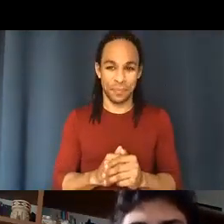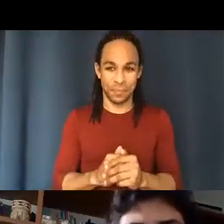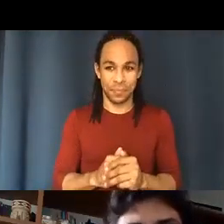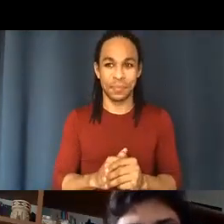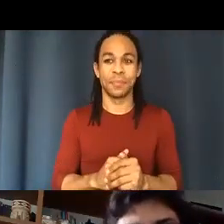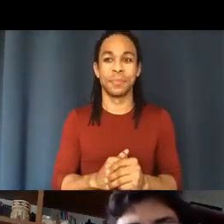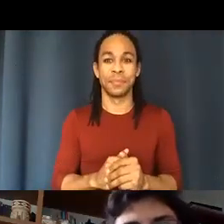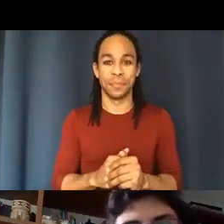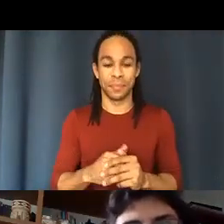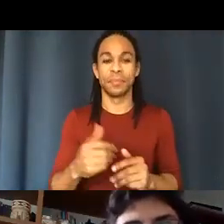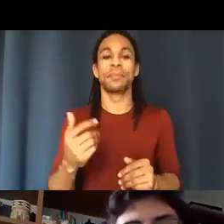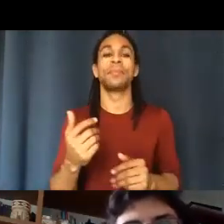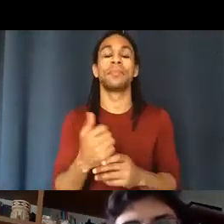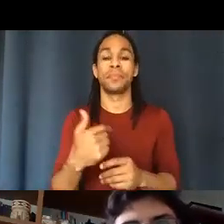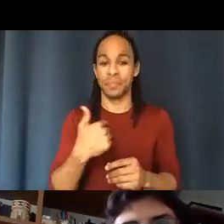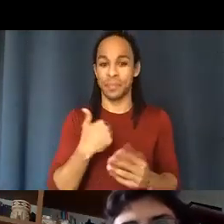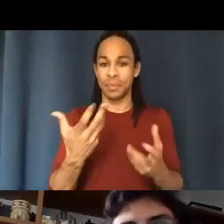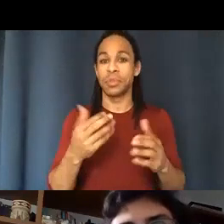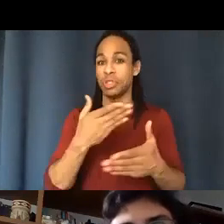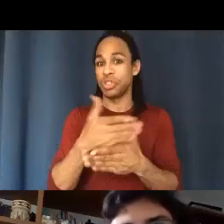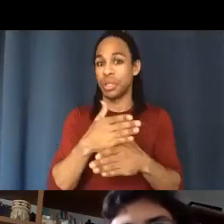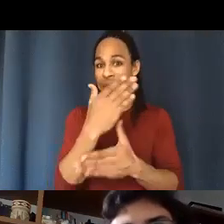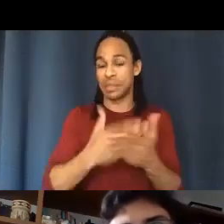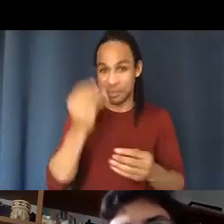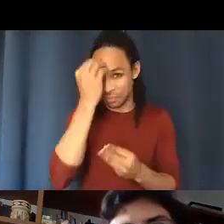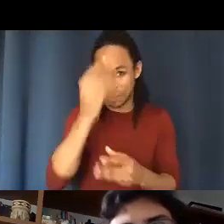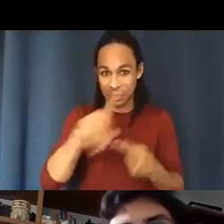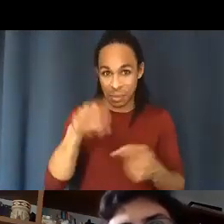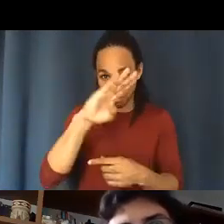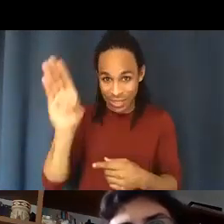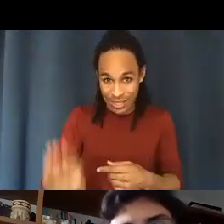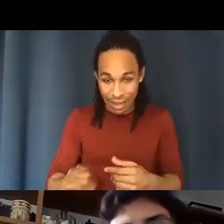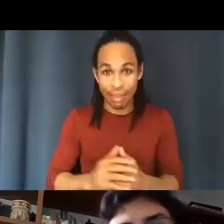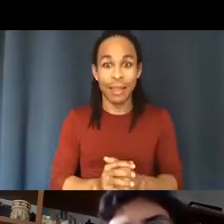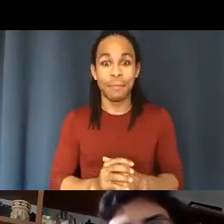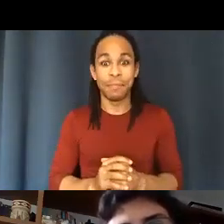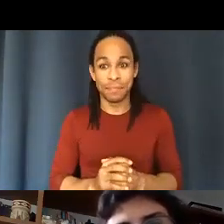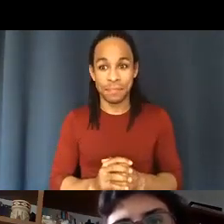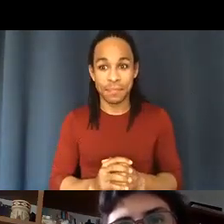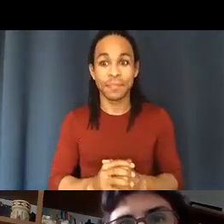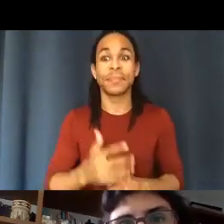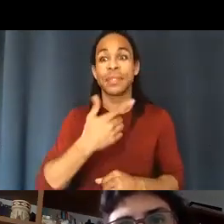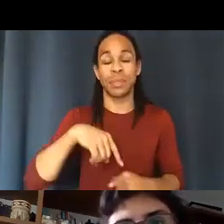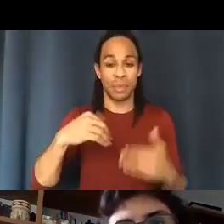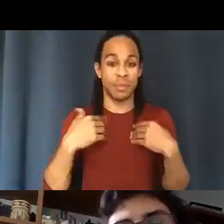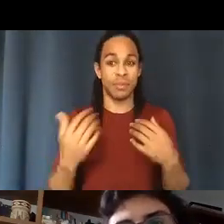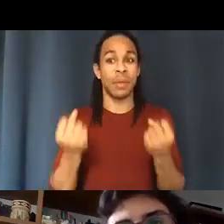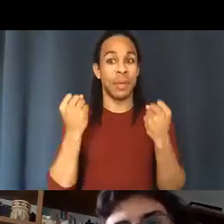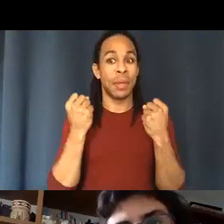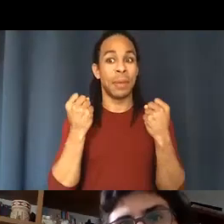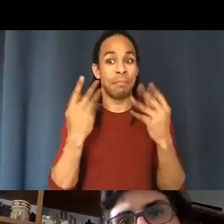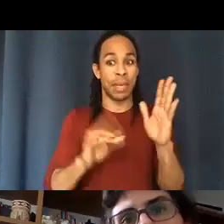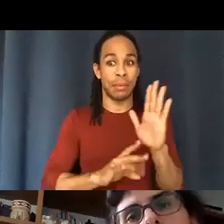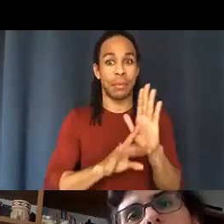about Brazil. We are in this point in Brazil in an increasing amount of cases. We have reached around